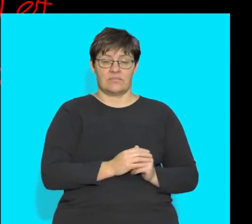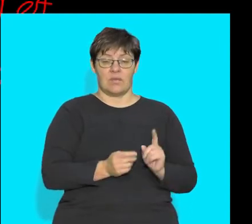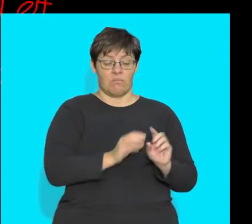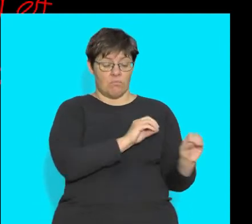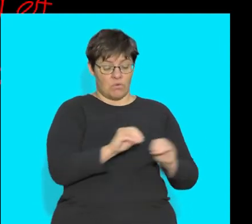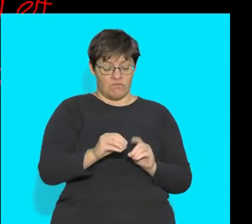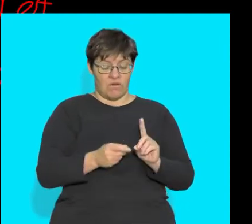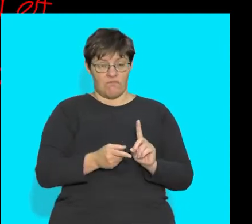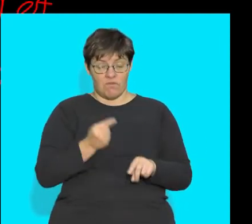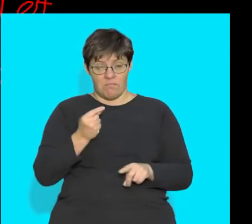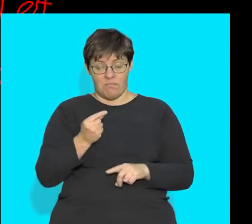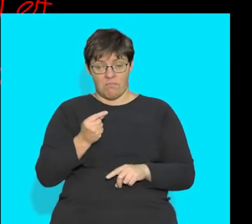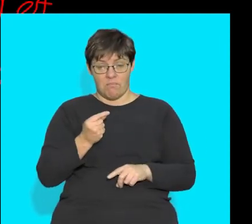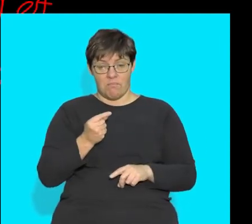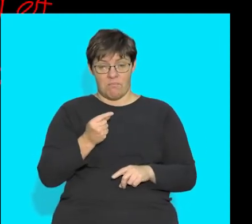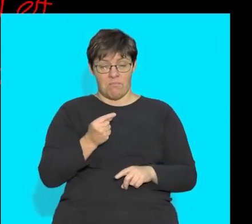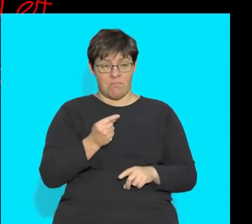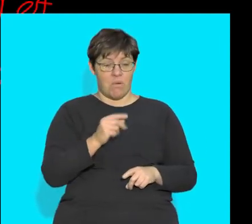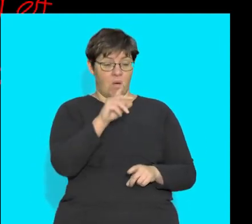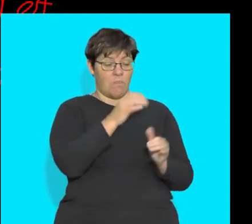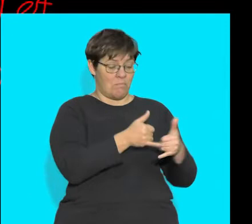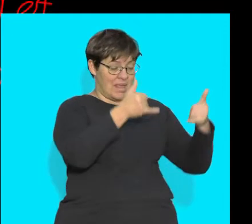moved out of the beaker,